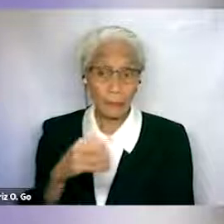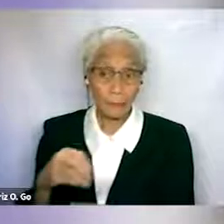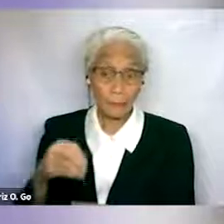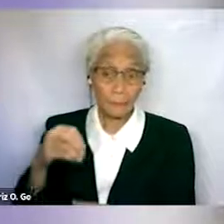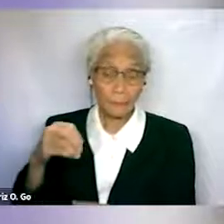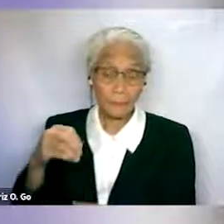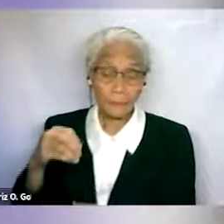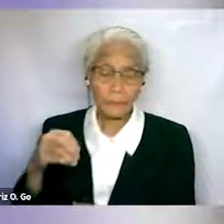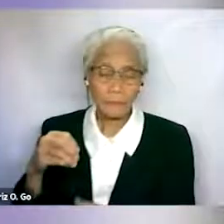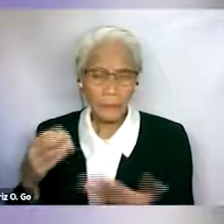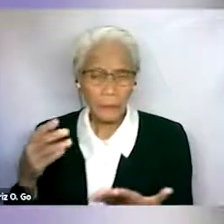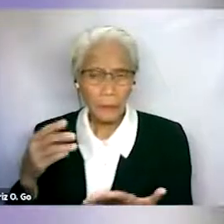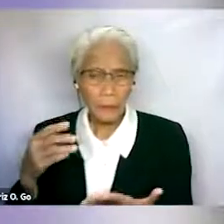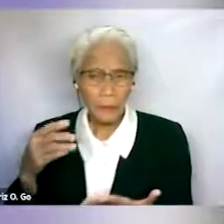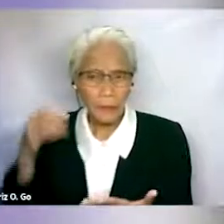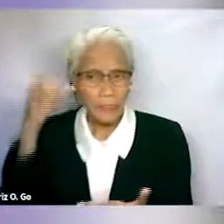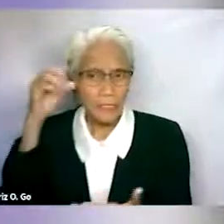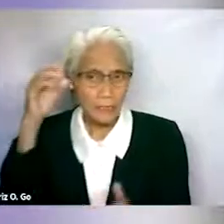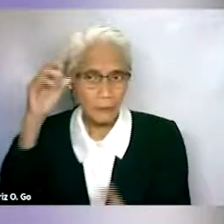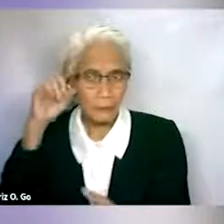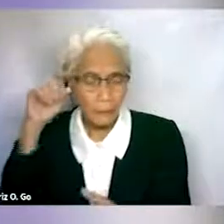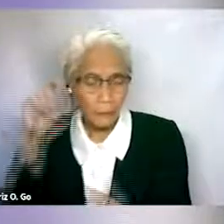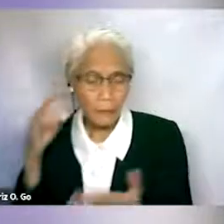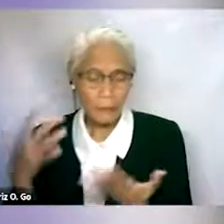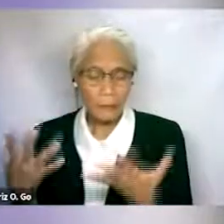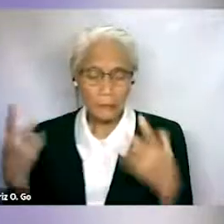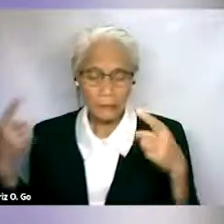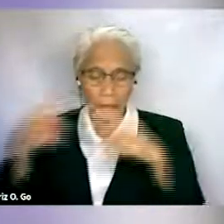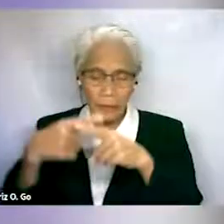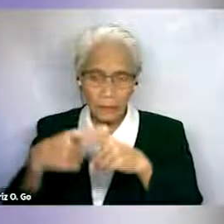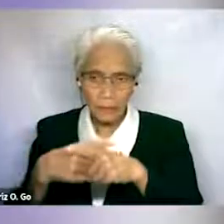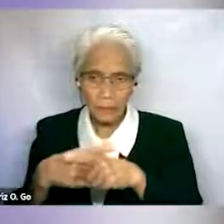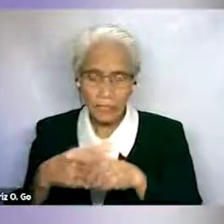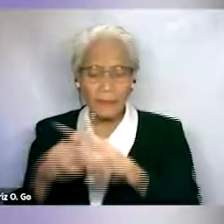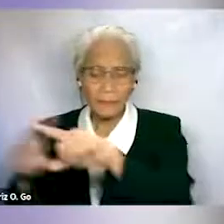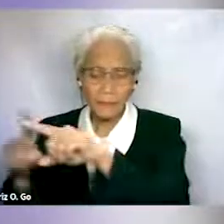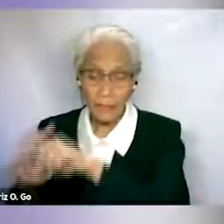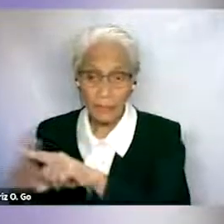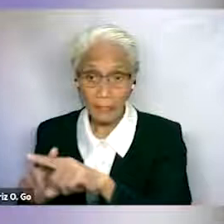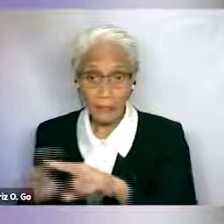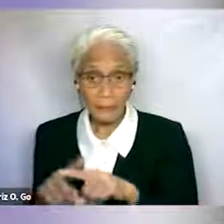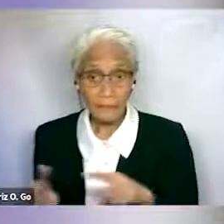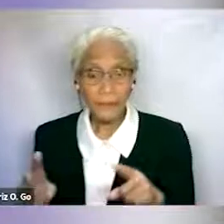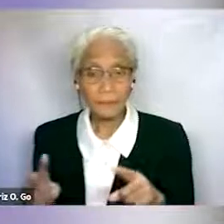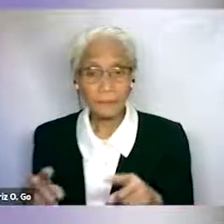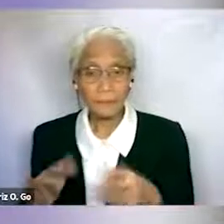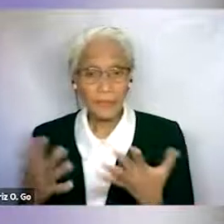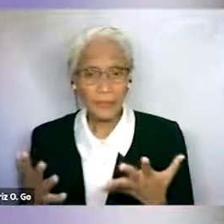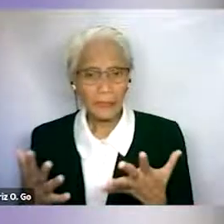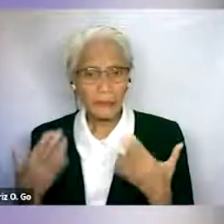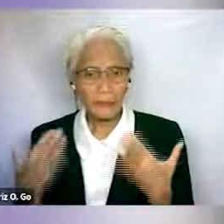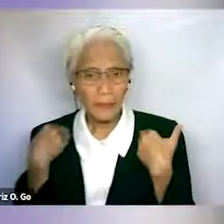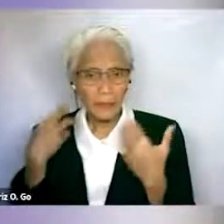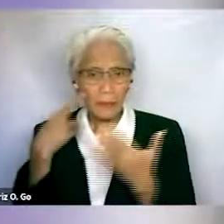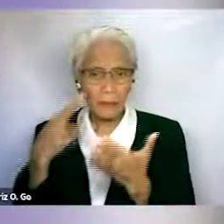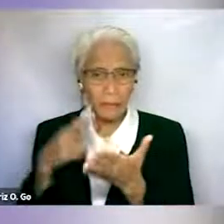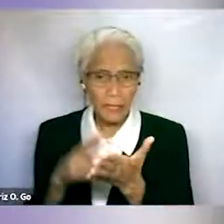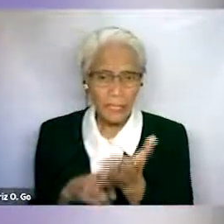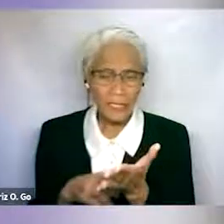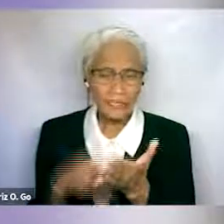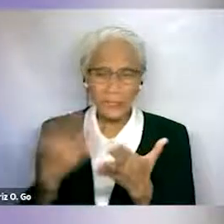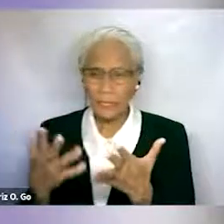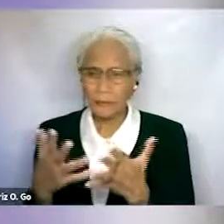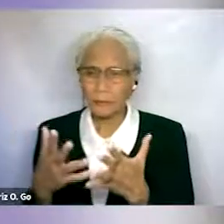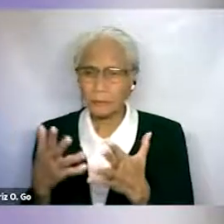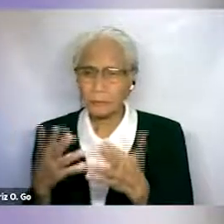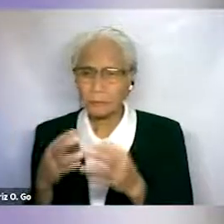person. It calls as well for transforming gender norms and eliminating harmful stereotypes. And I think when we look at examining the work